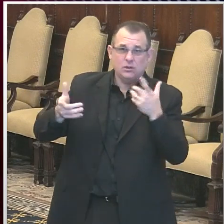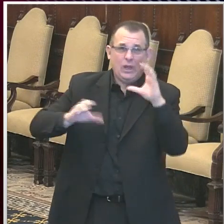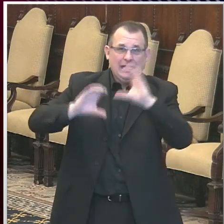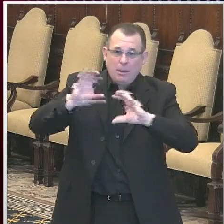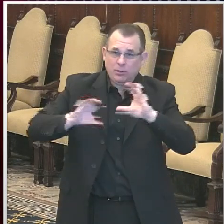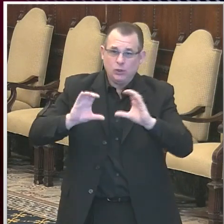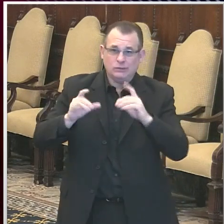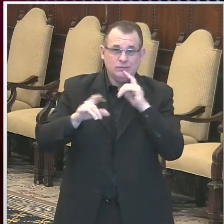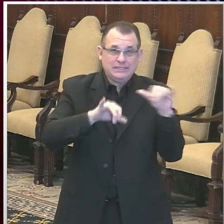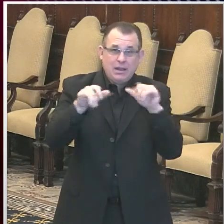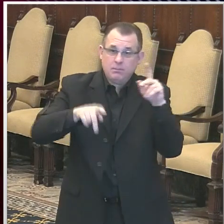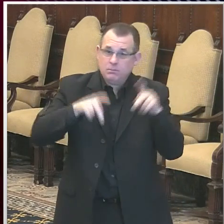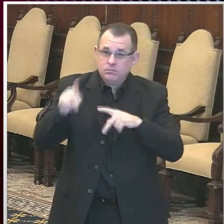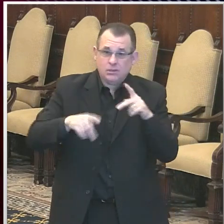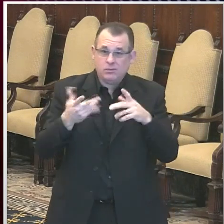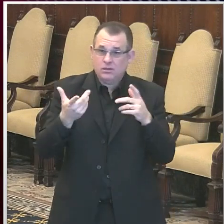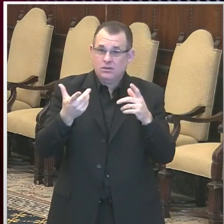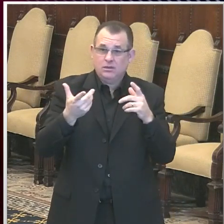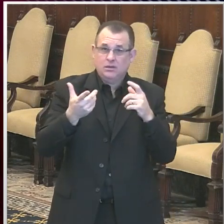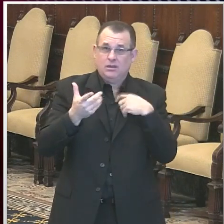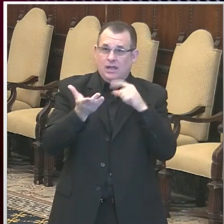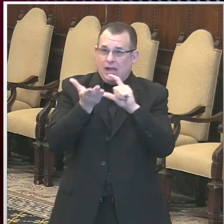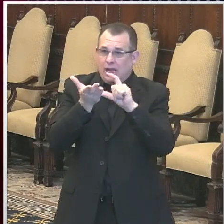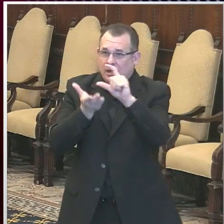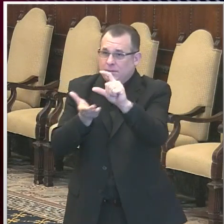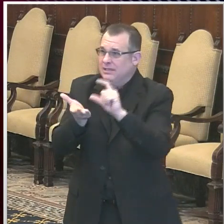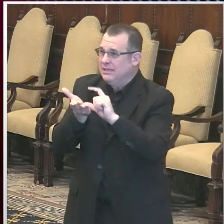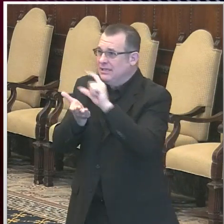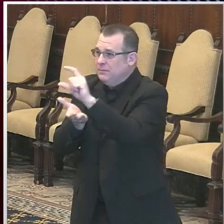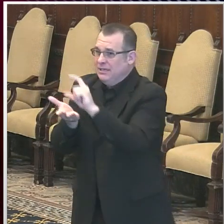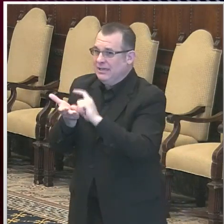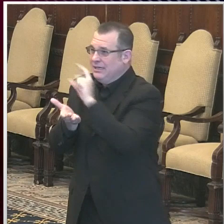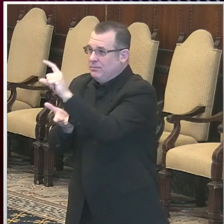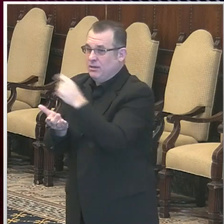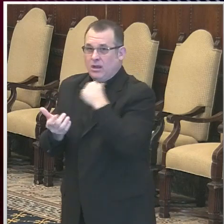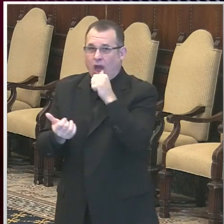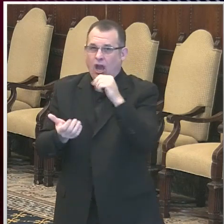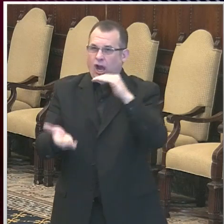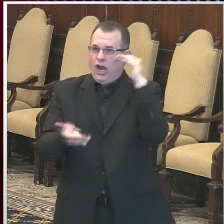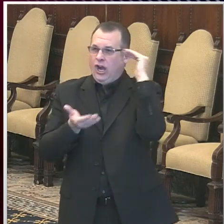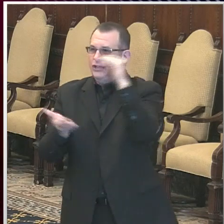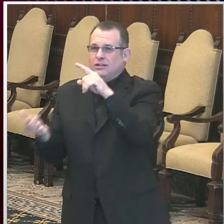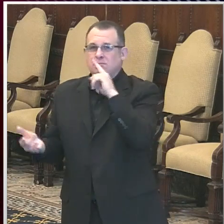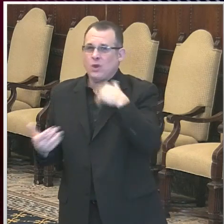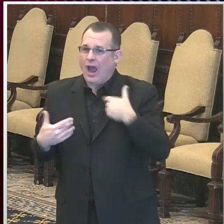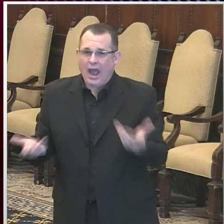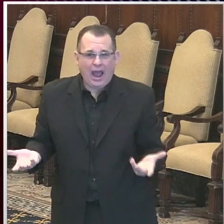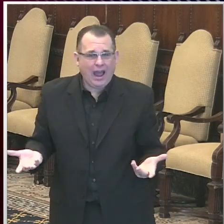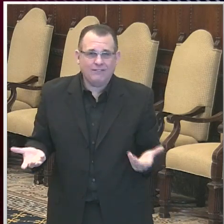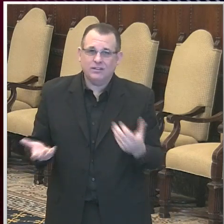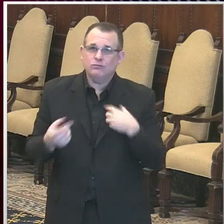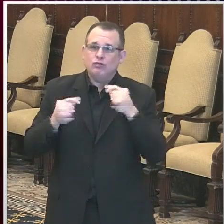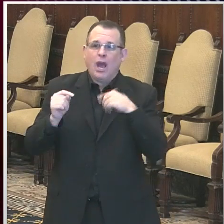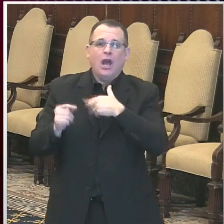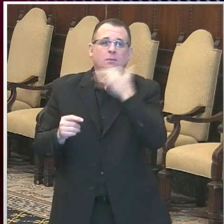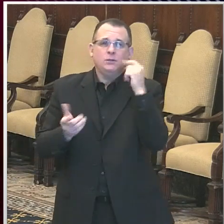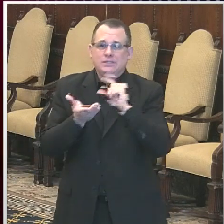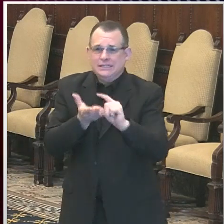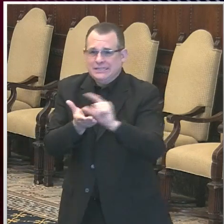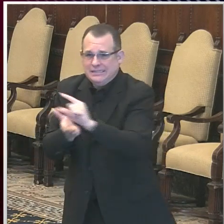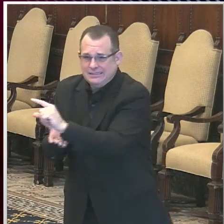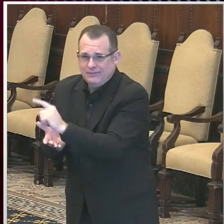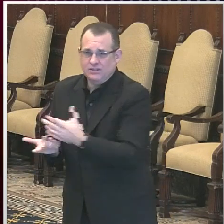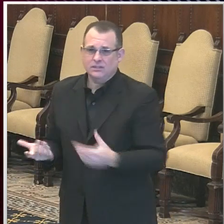problems getting access to those chemicals. And I'm curious, one last thing. Have you considered using non-FDA approved